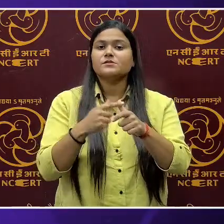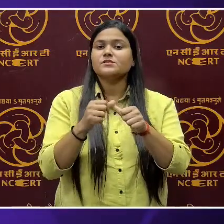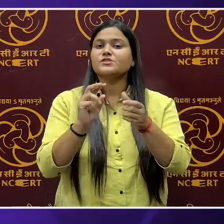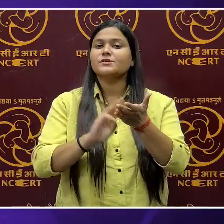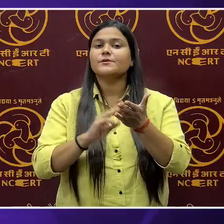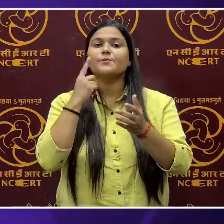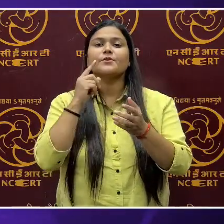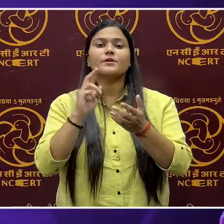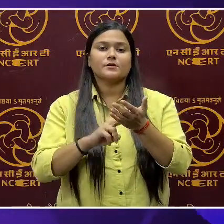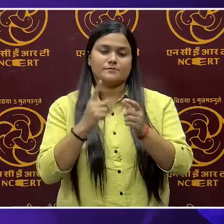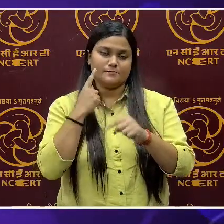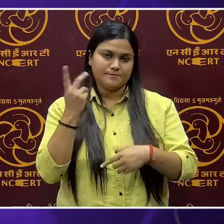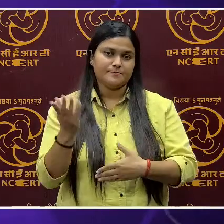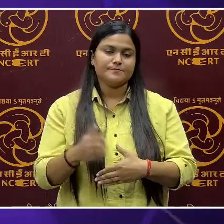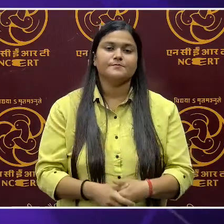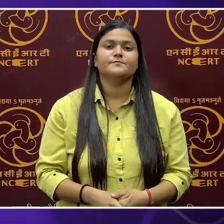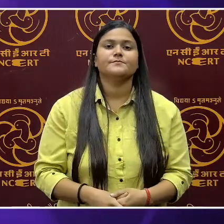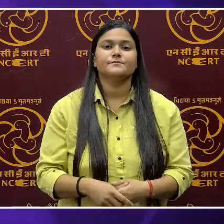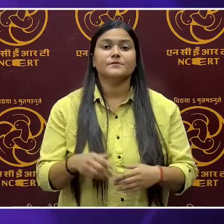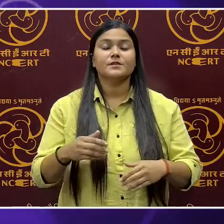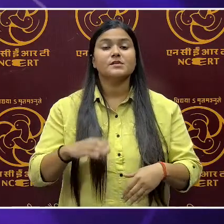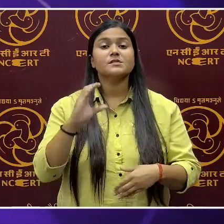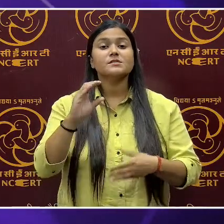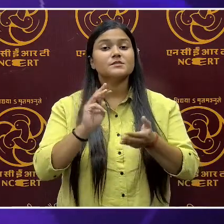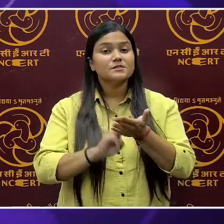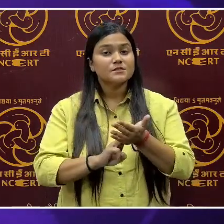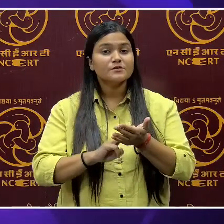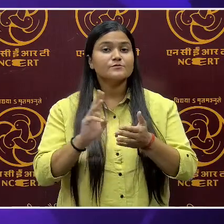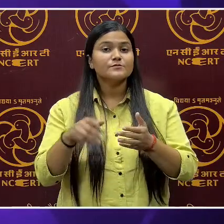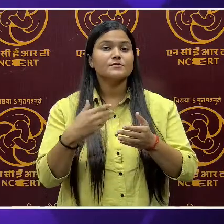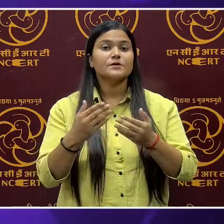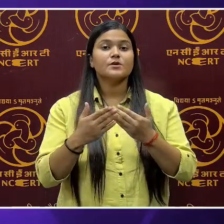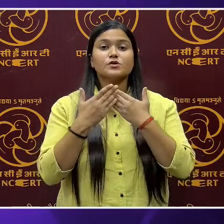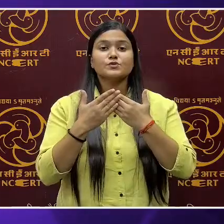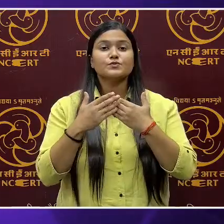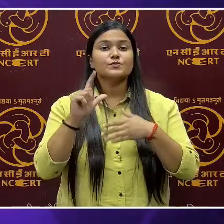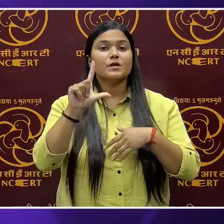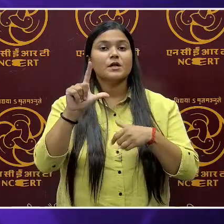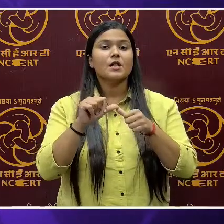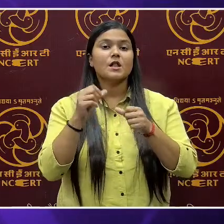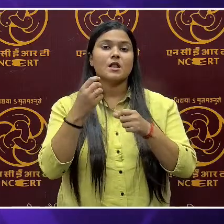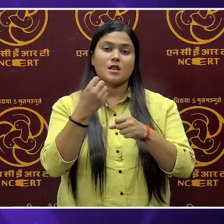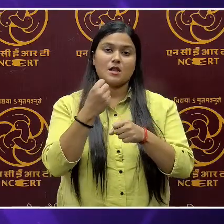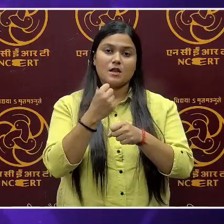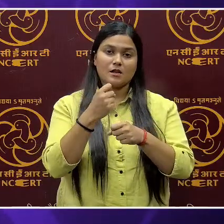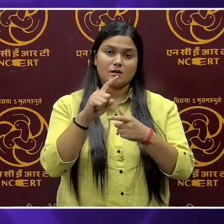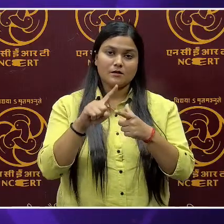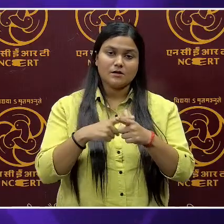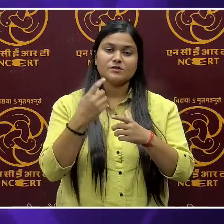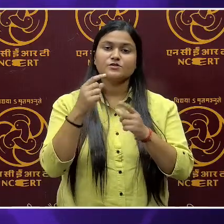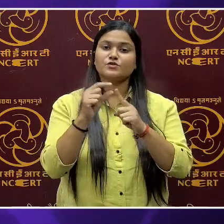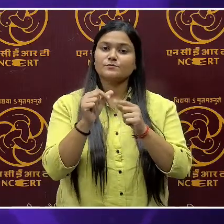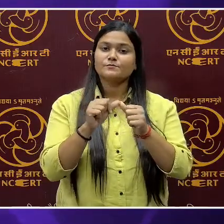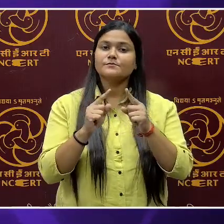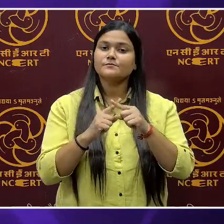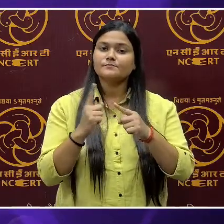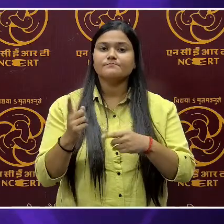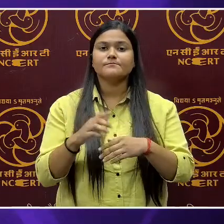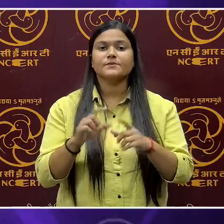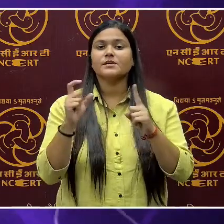ma'am. Ma'am is from CM Shri, Lajpat, Nagar, New Delhi. So let's begin this conversation and